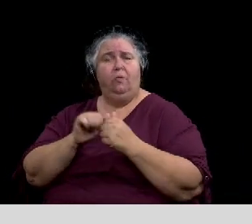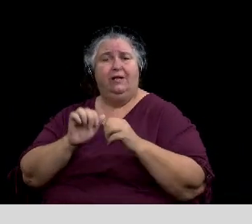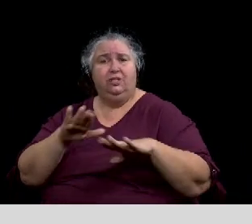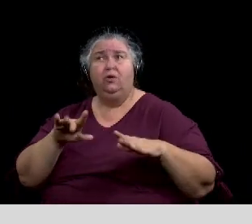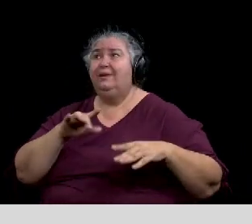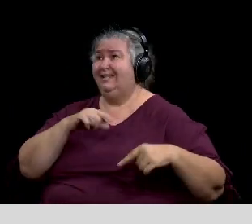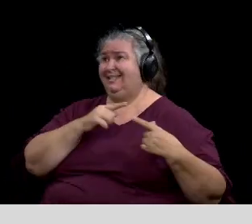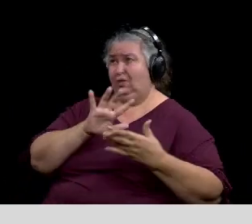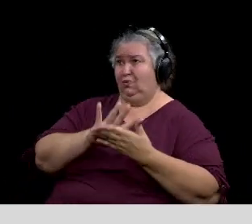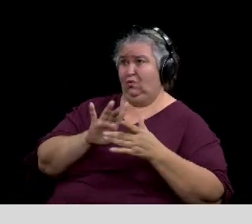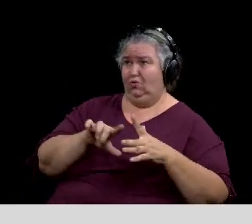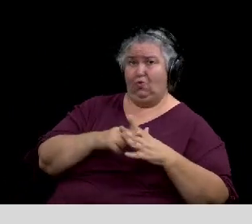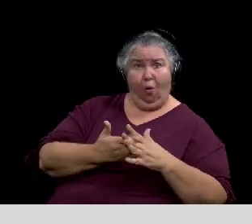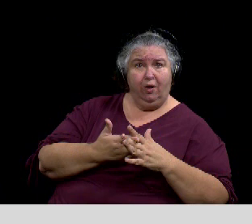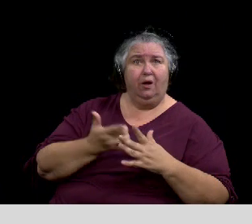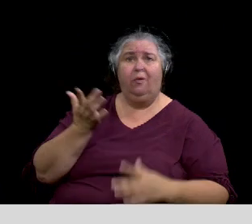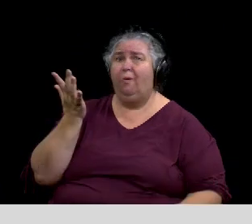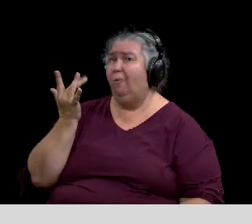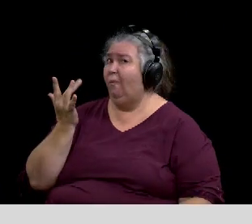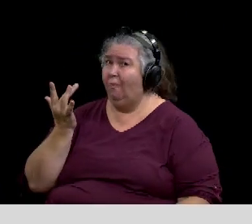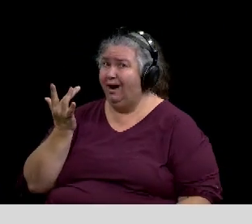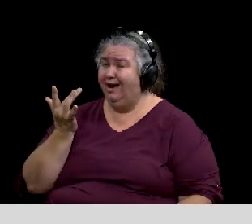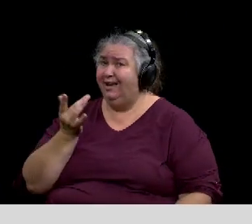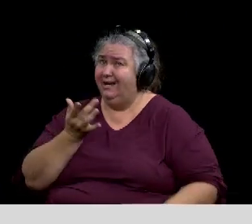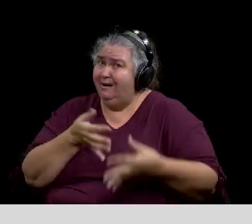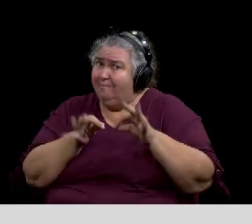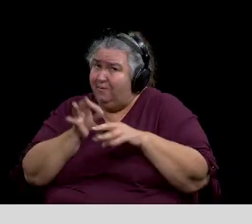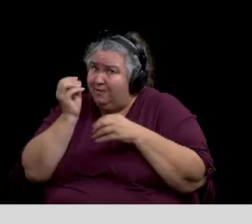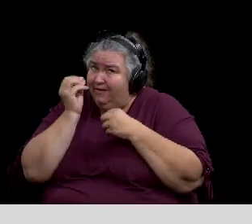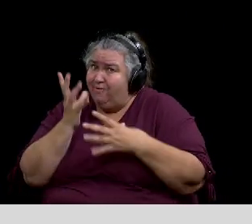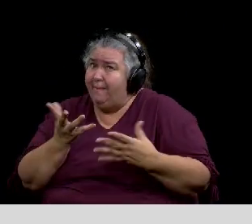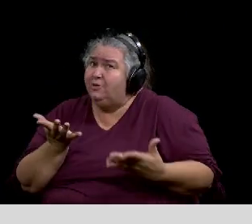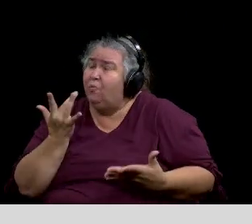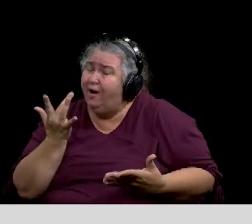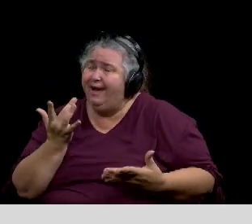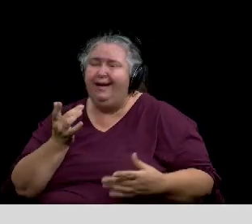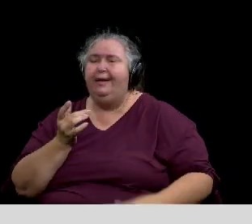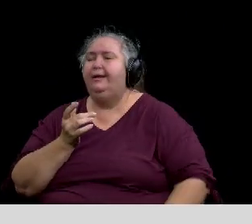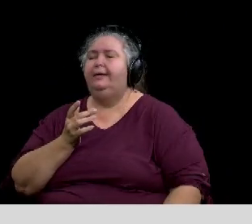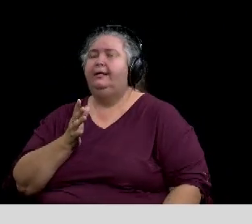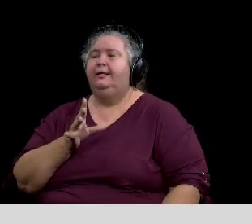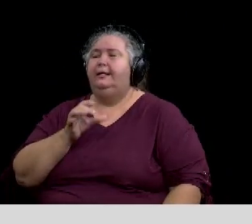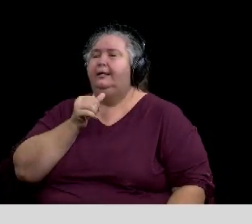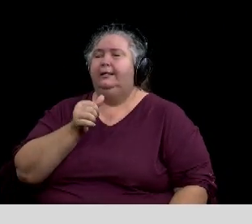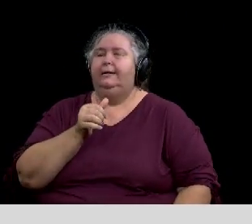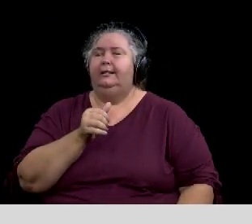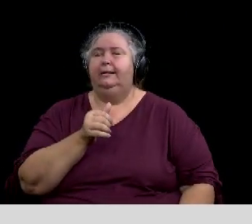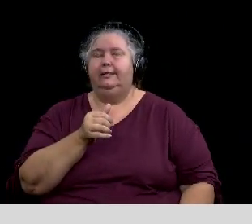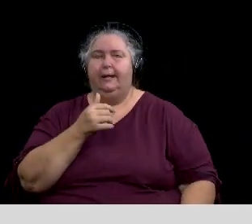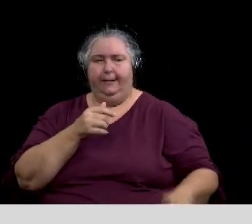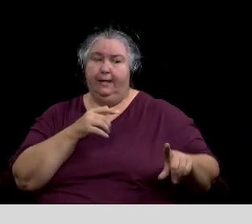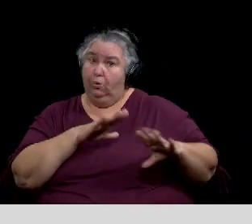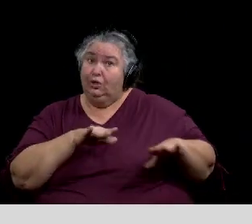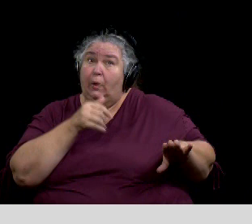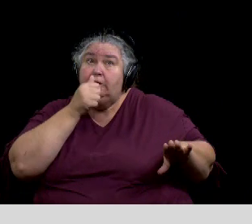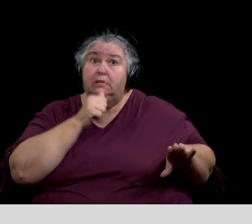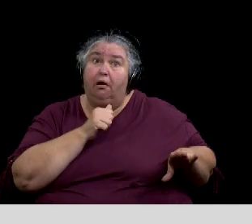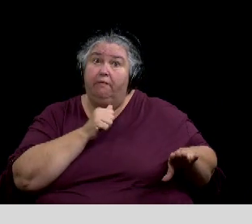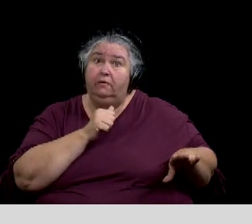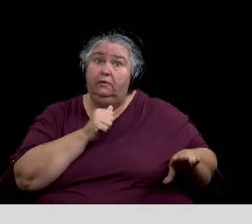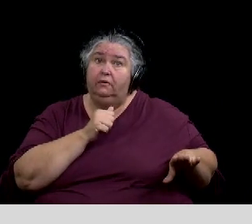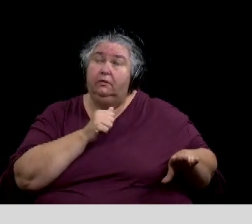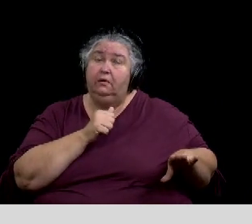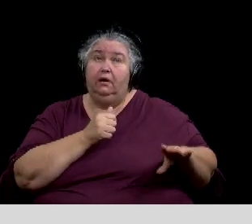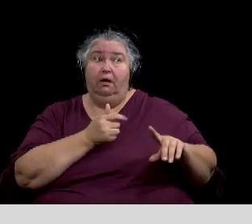started. Again, the reason this is valuable is because of not because children suffer from